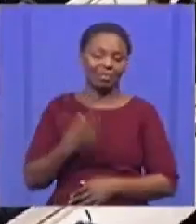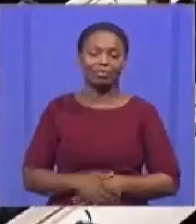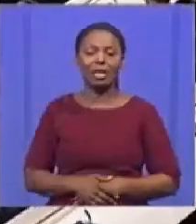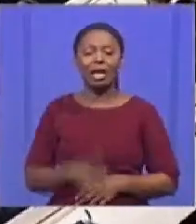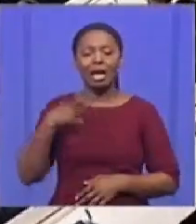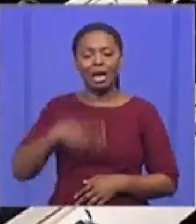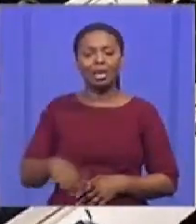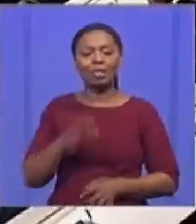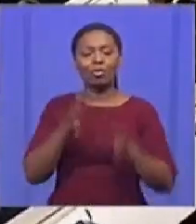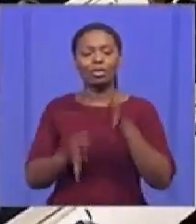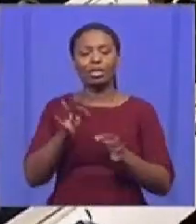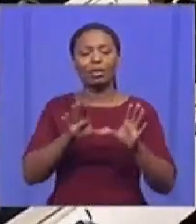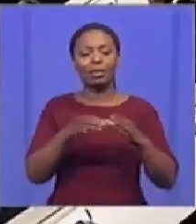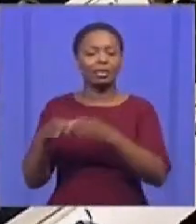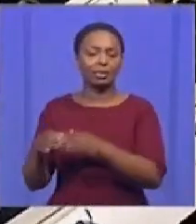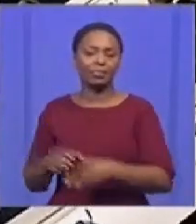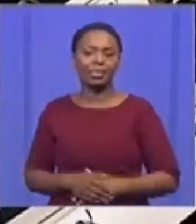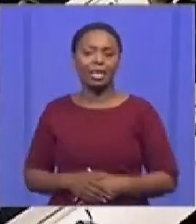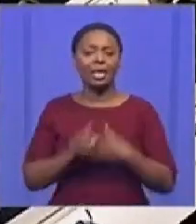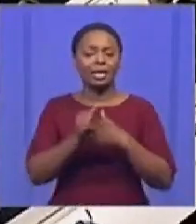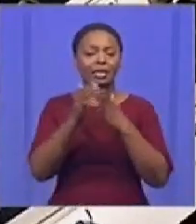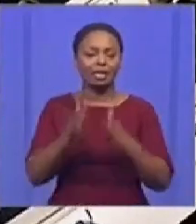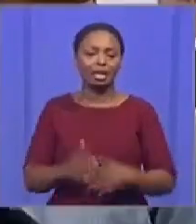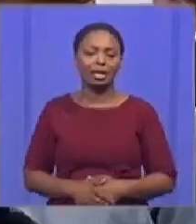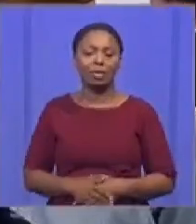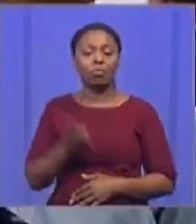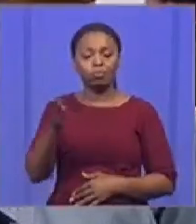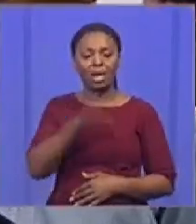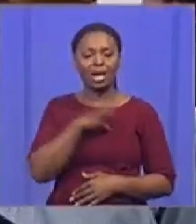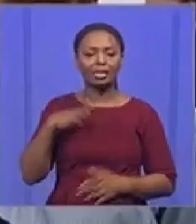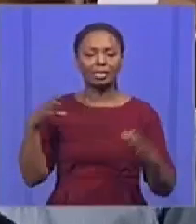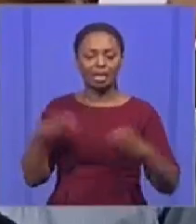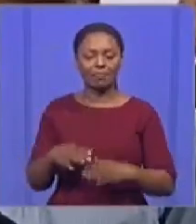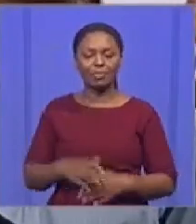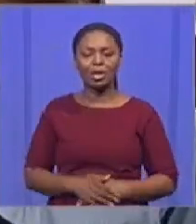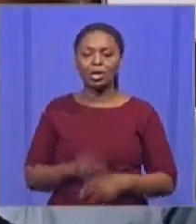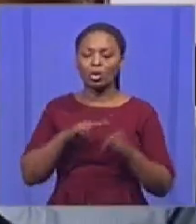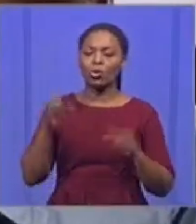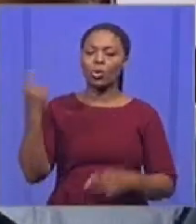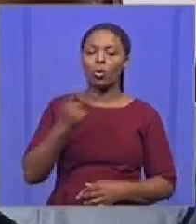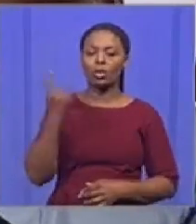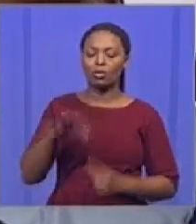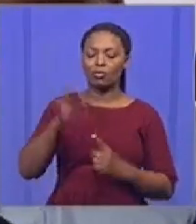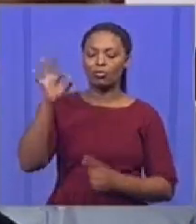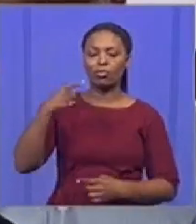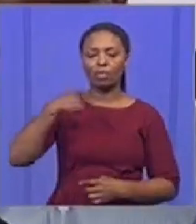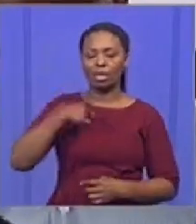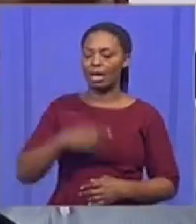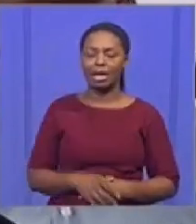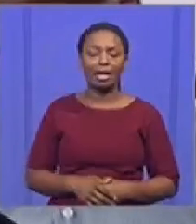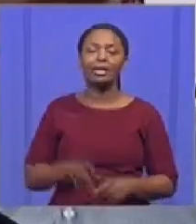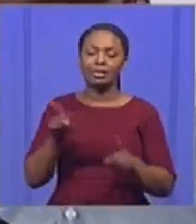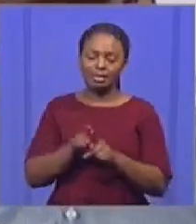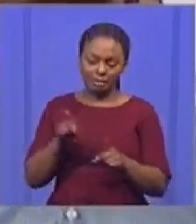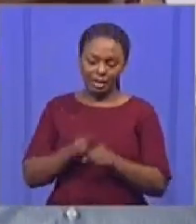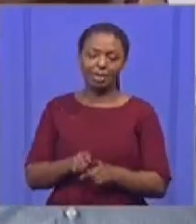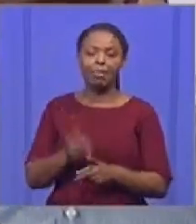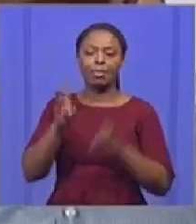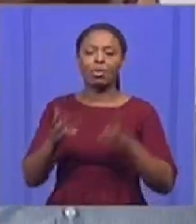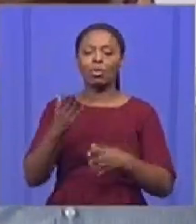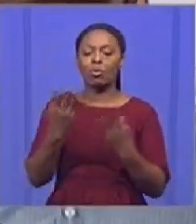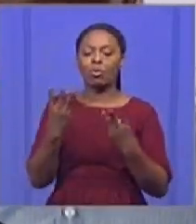other political party leaders in council, and not only those who voted for me, including those that I